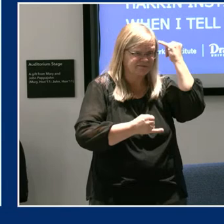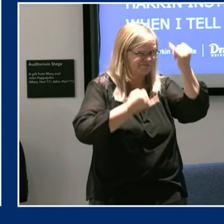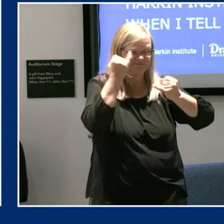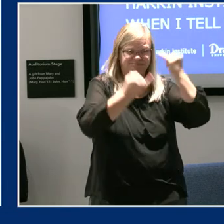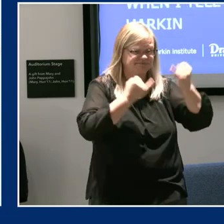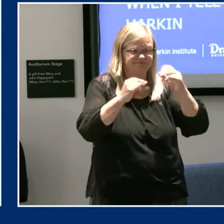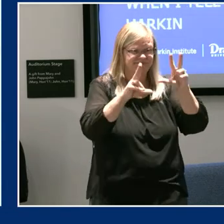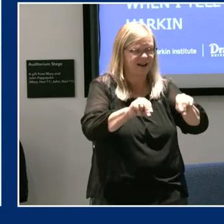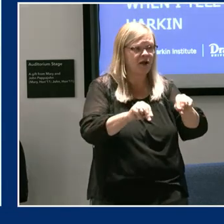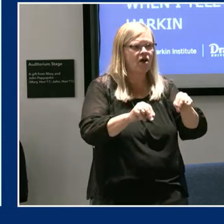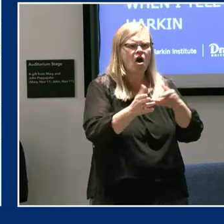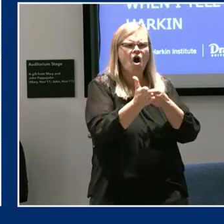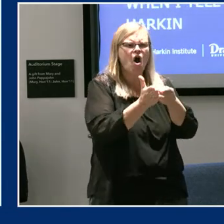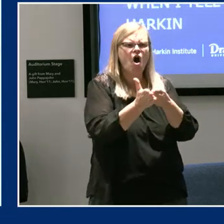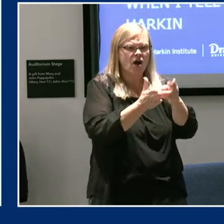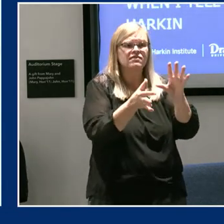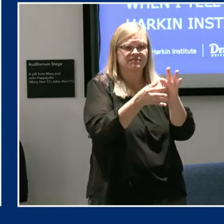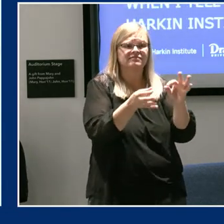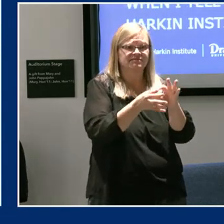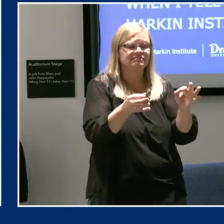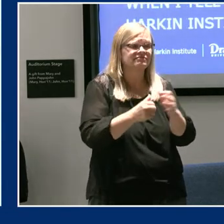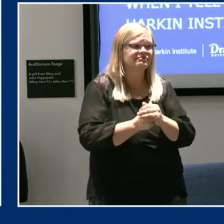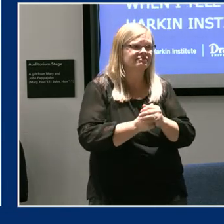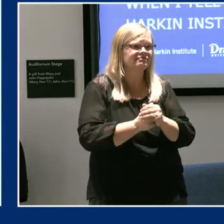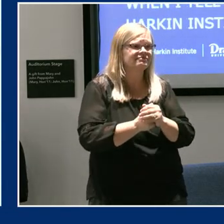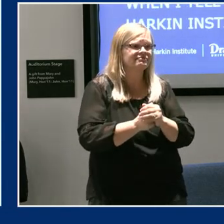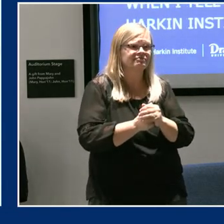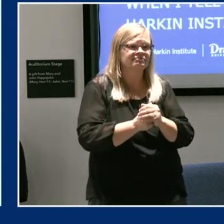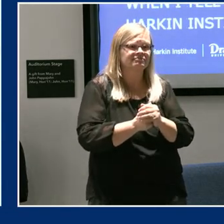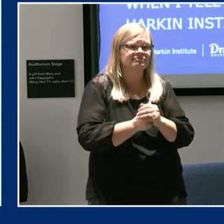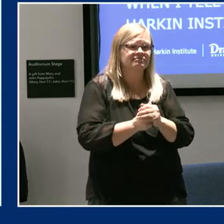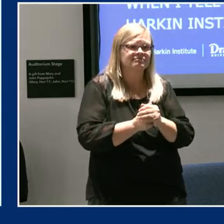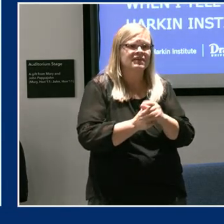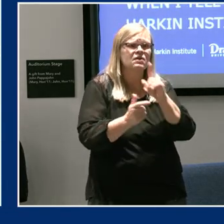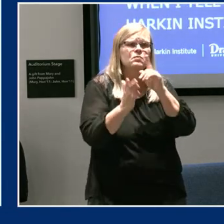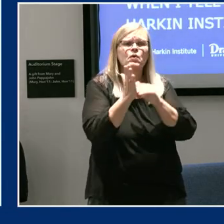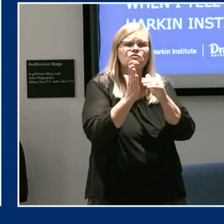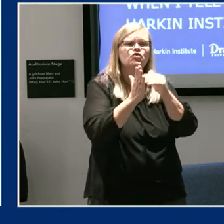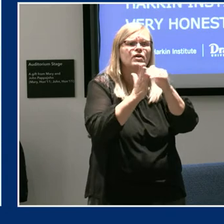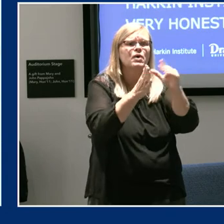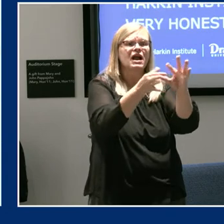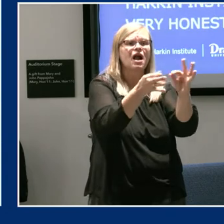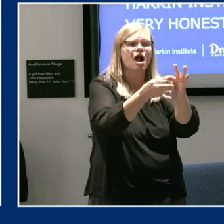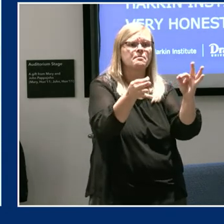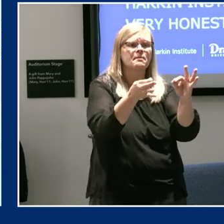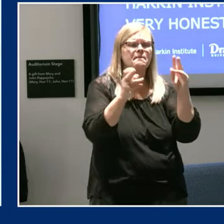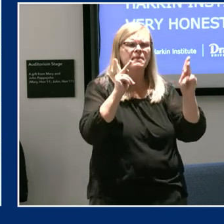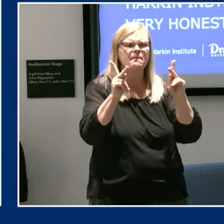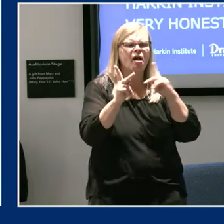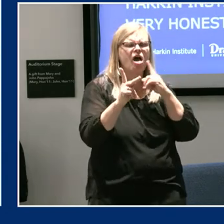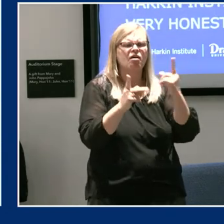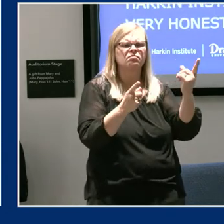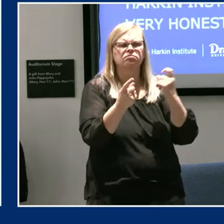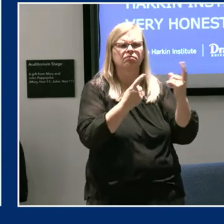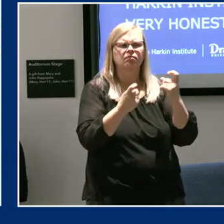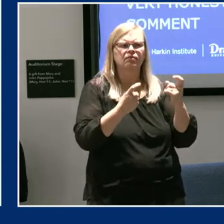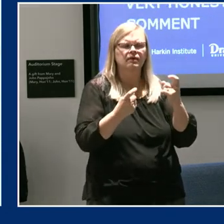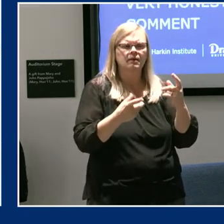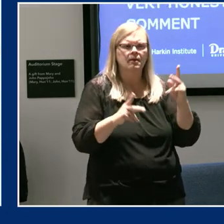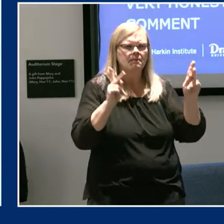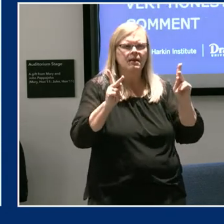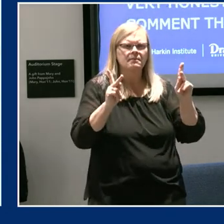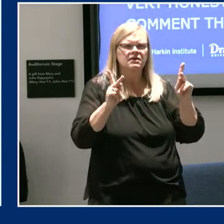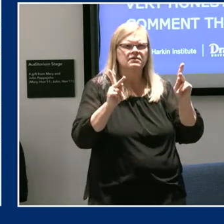honest comment. And the very frequent comment that they do make is that people do